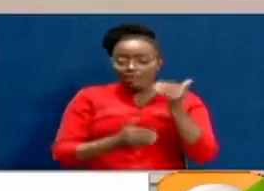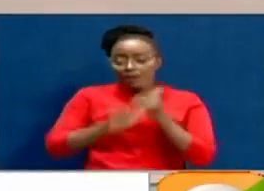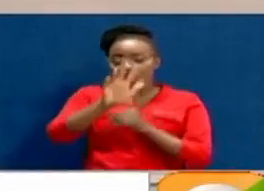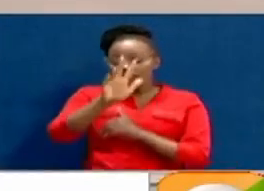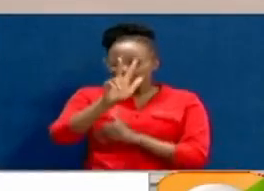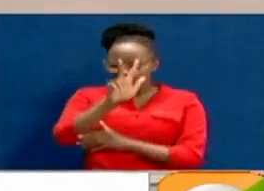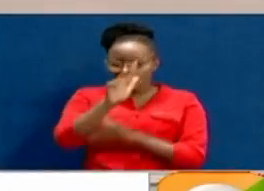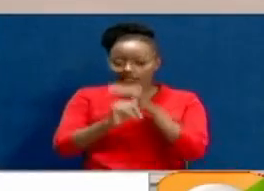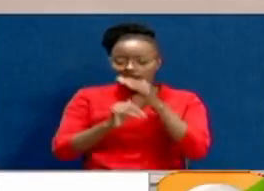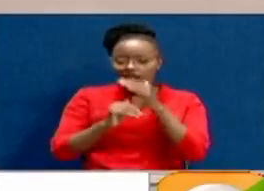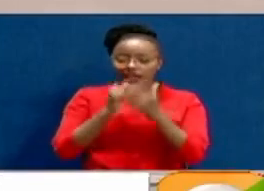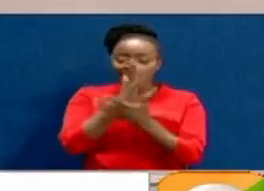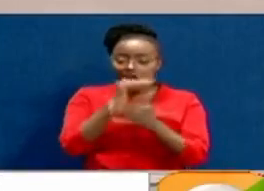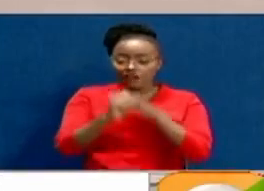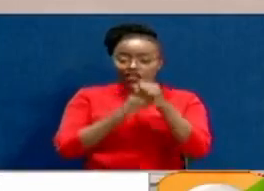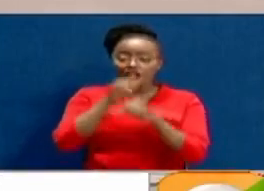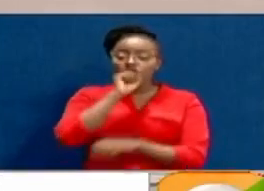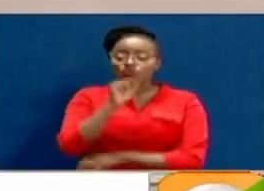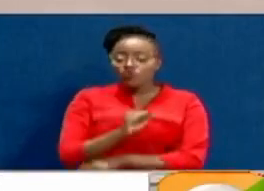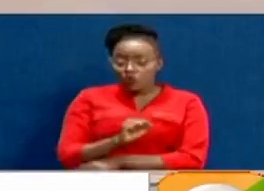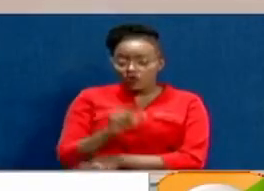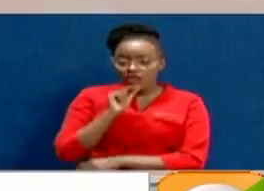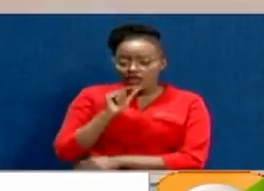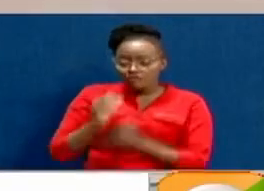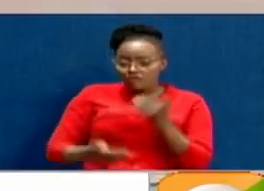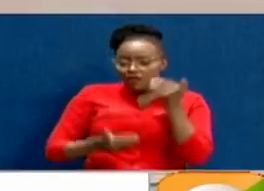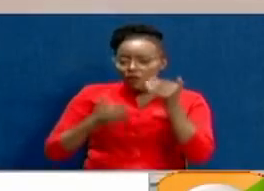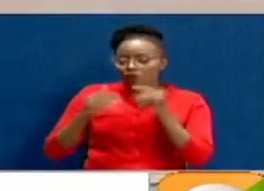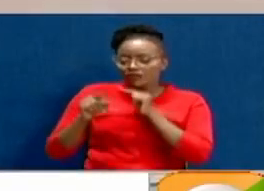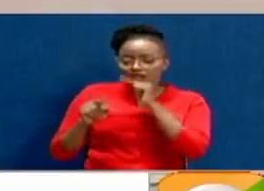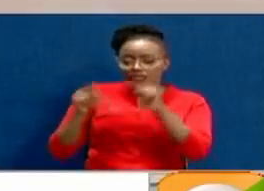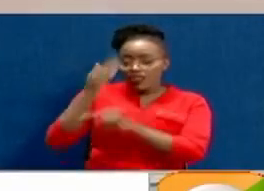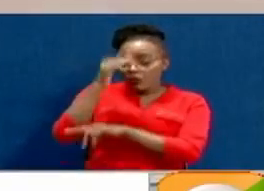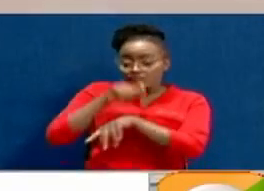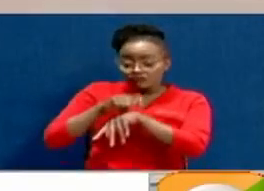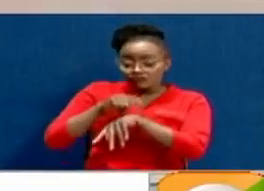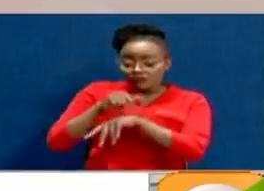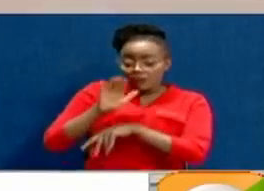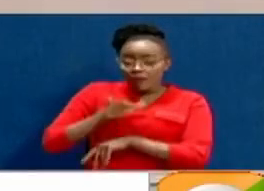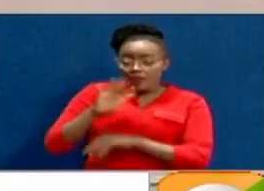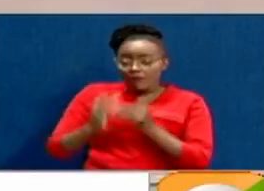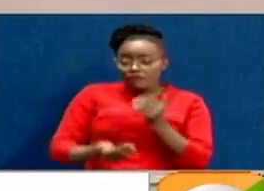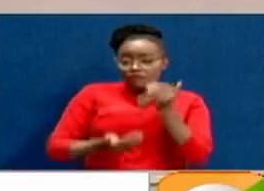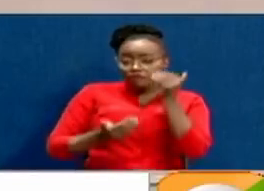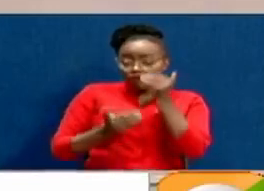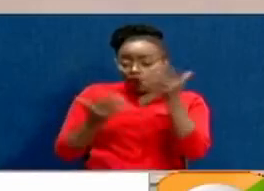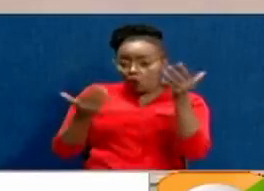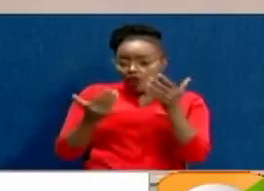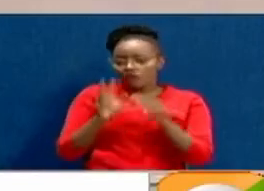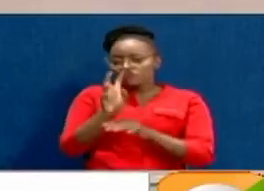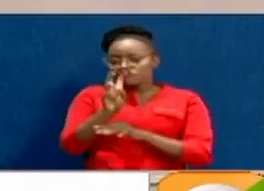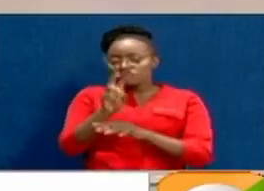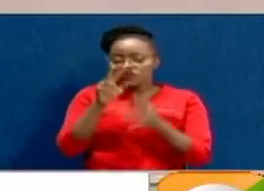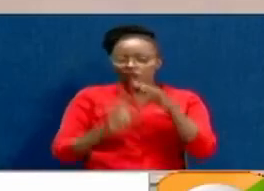3.5-year-old girl. Baby Angel's life was snatched by the bullet while she was in her mother's arms at a rooftop. And